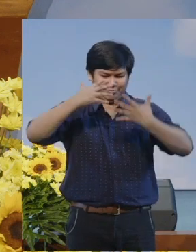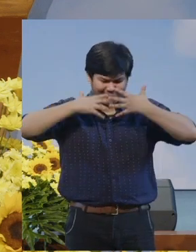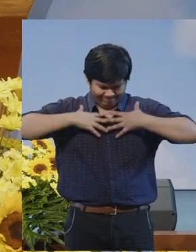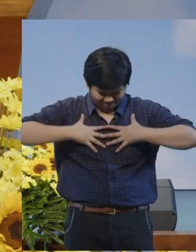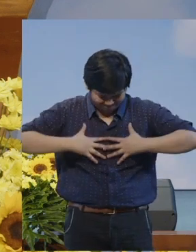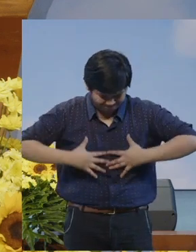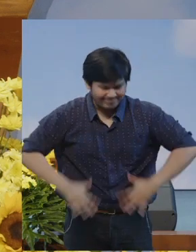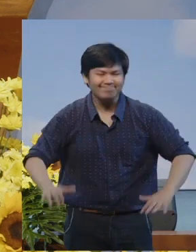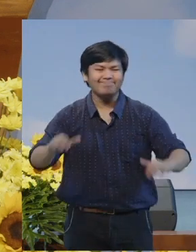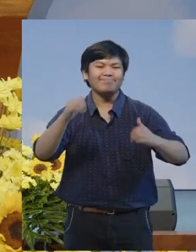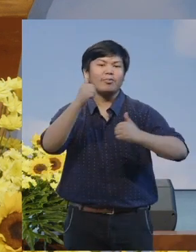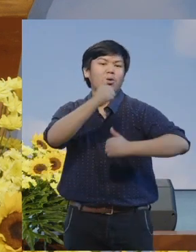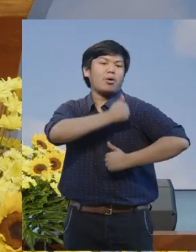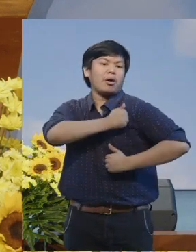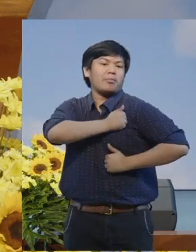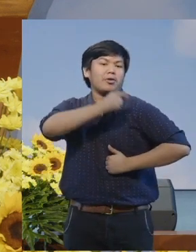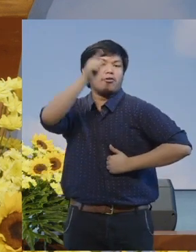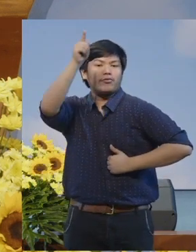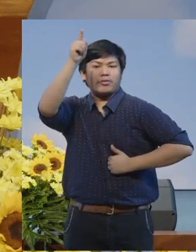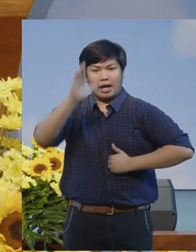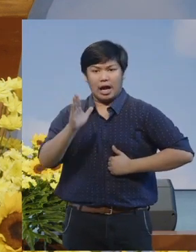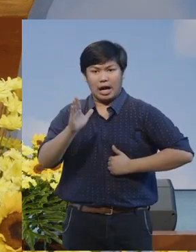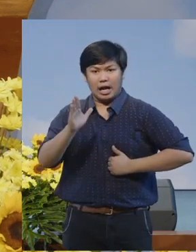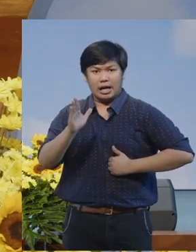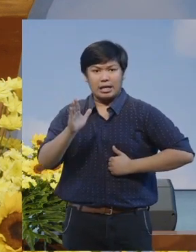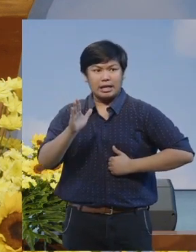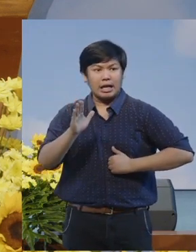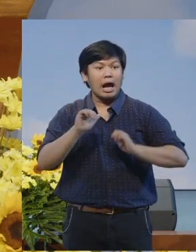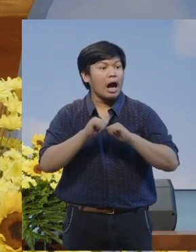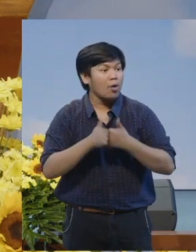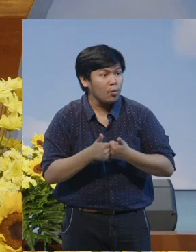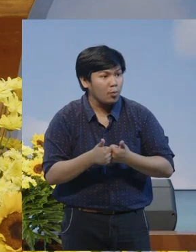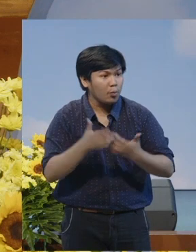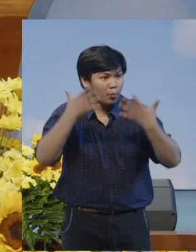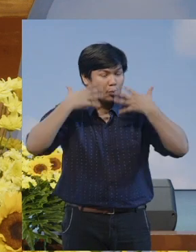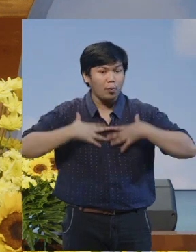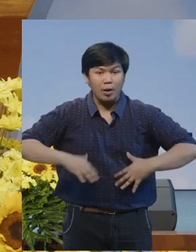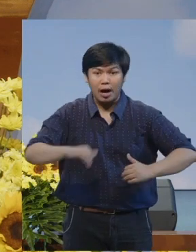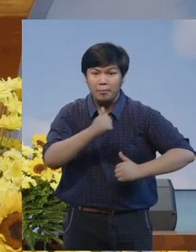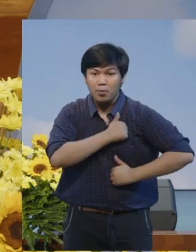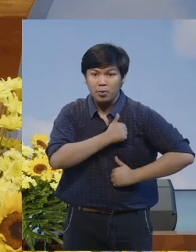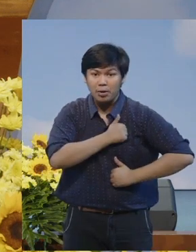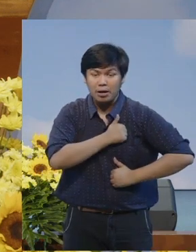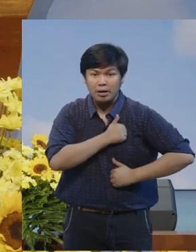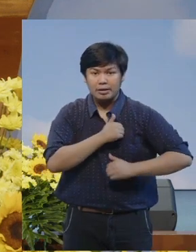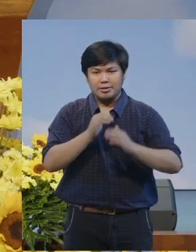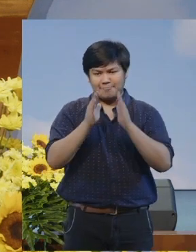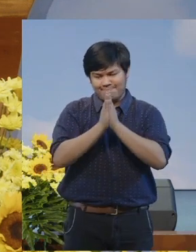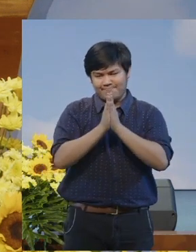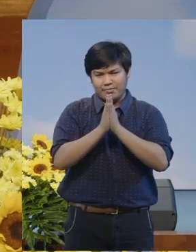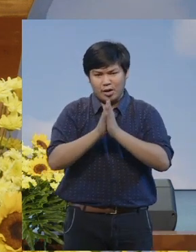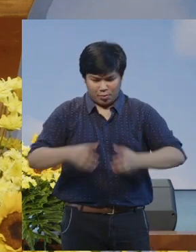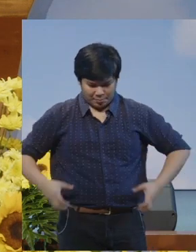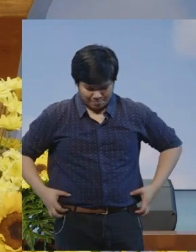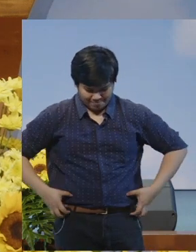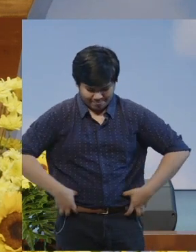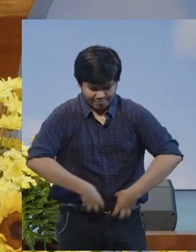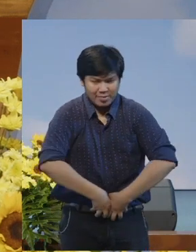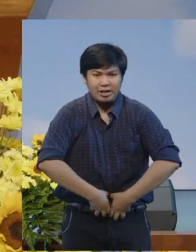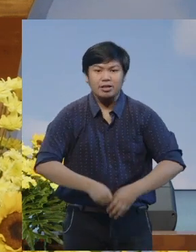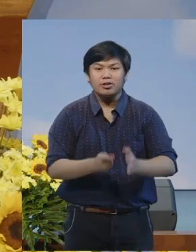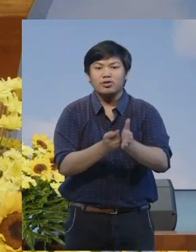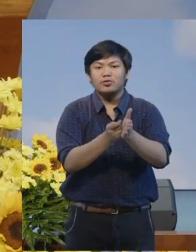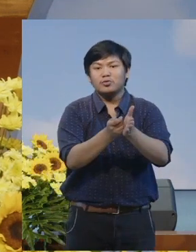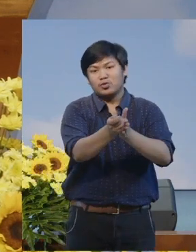na naman niya. Paano? Sa pananalangin. Ano yung armor? The belt of truth, ang salita